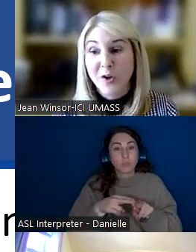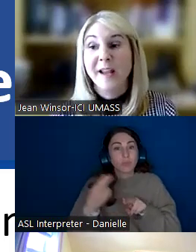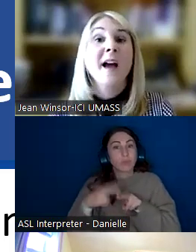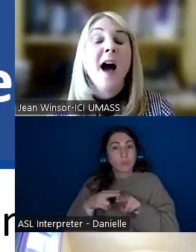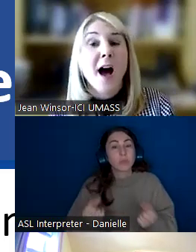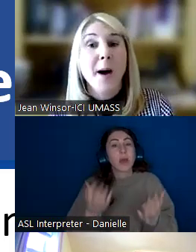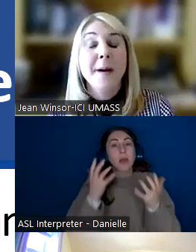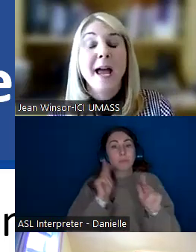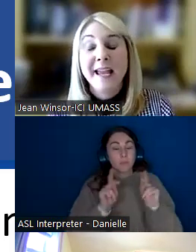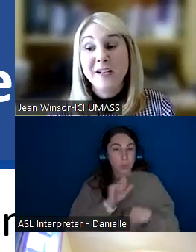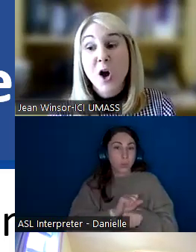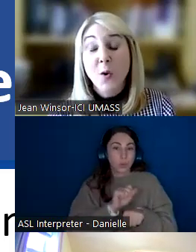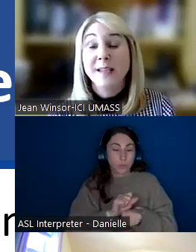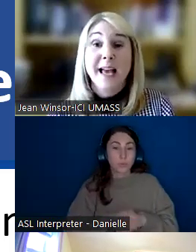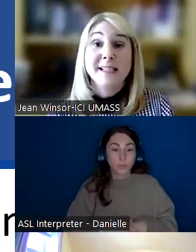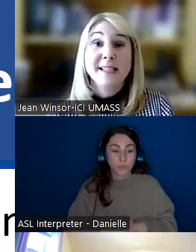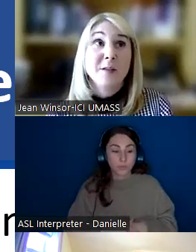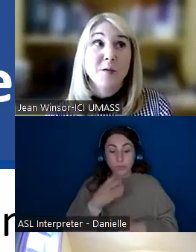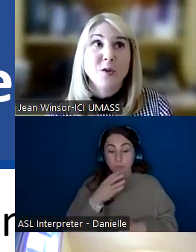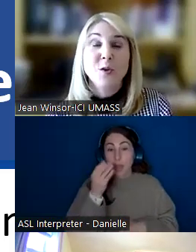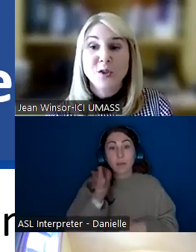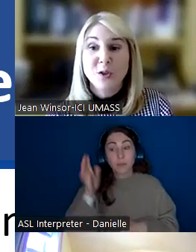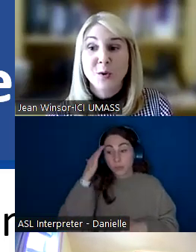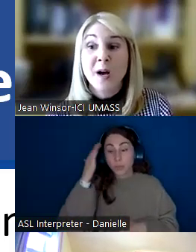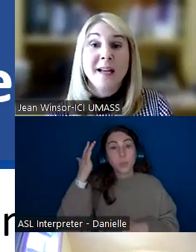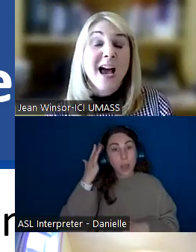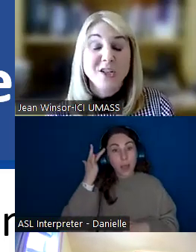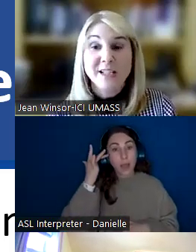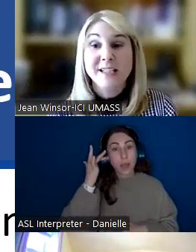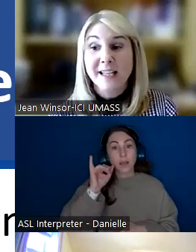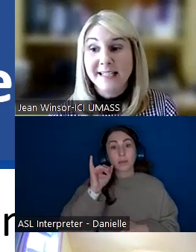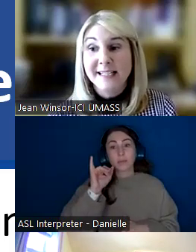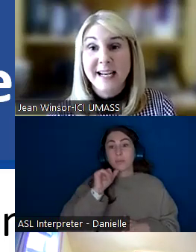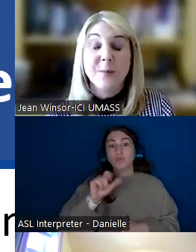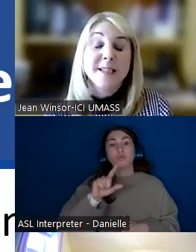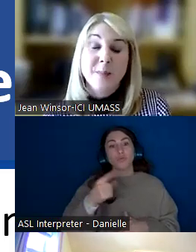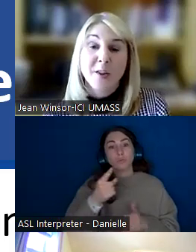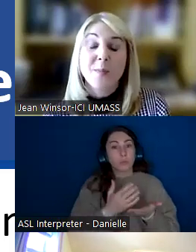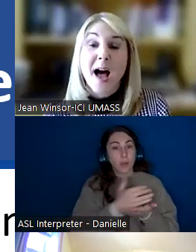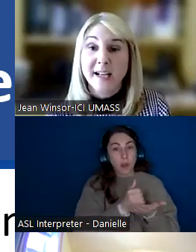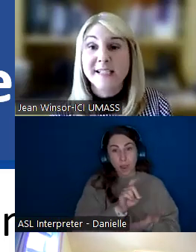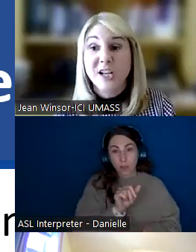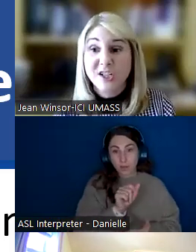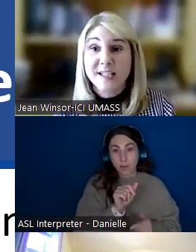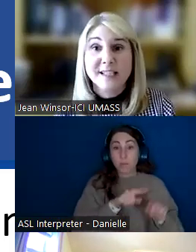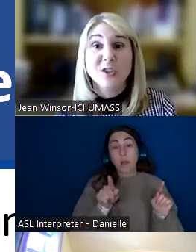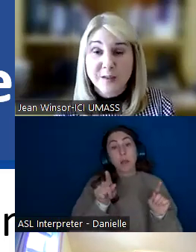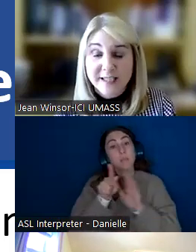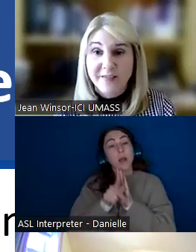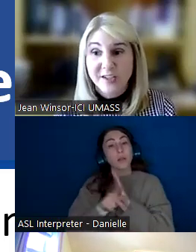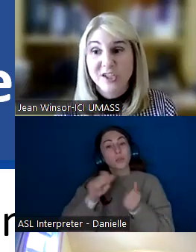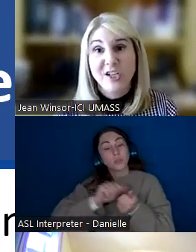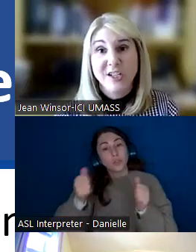people working. And they know that that's due to not just collecting data, but some other policy changes and